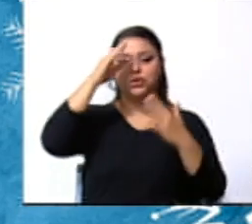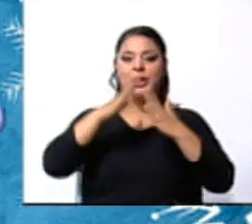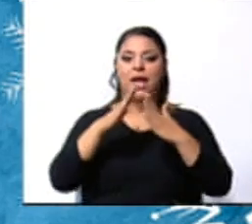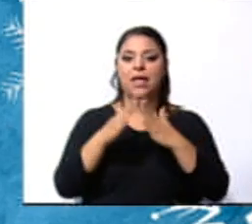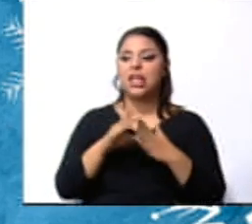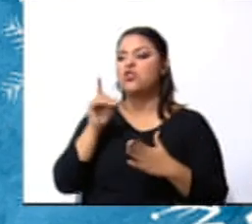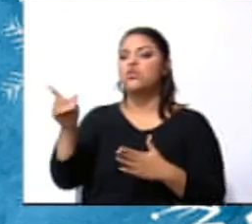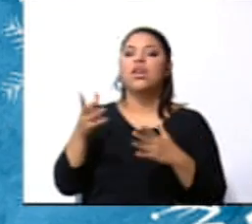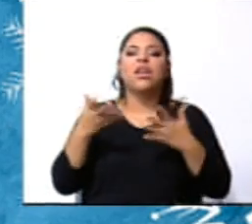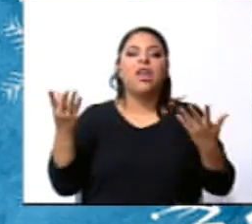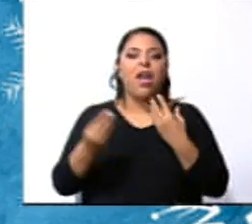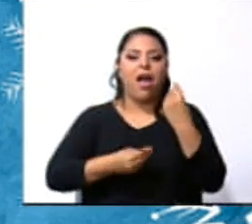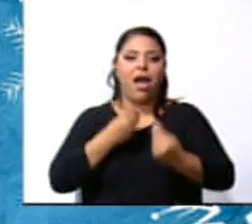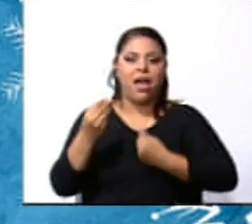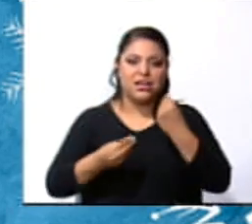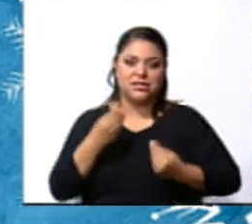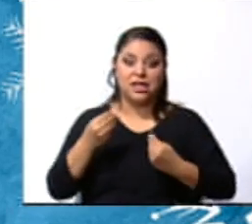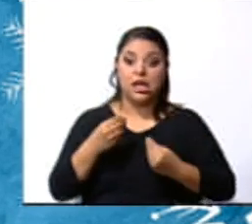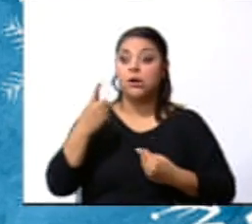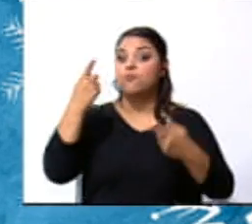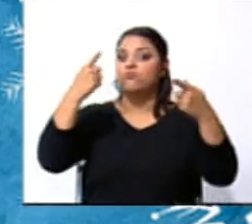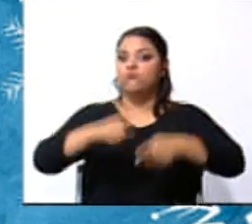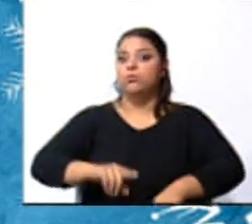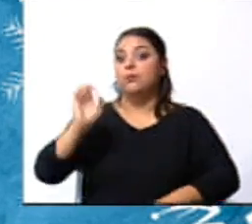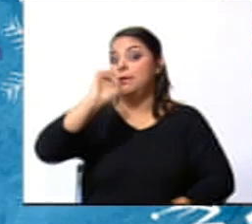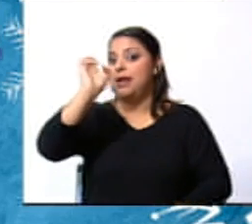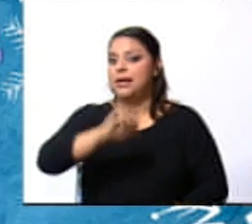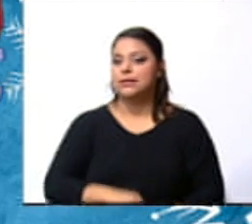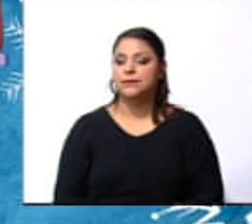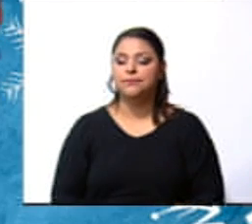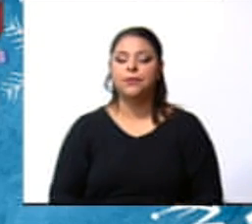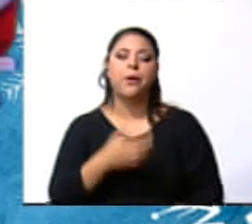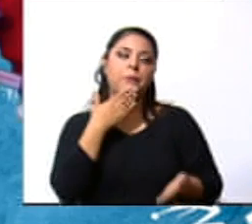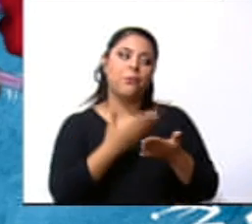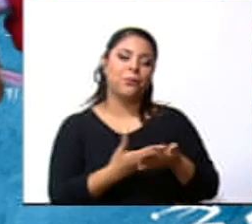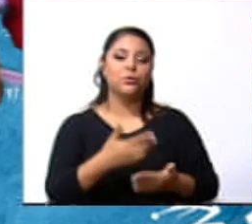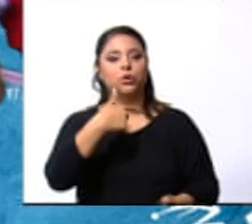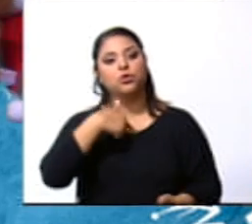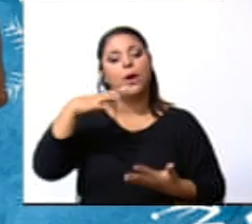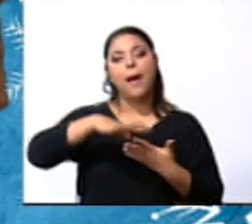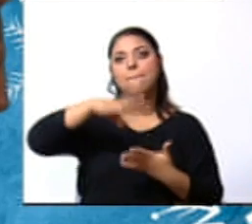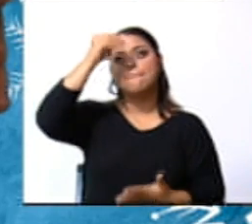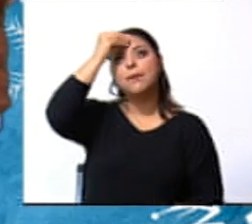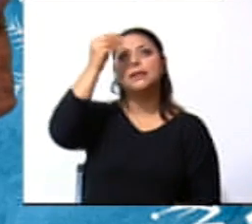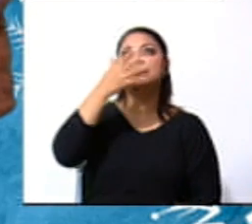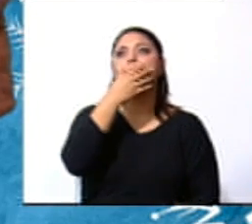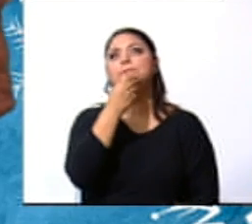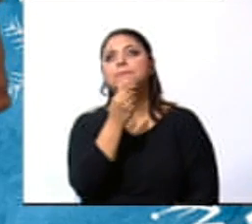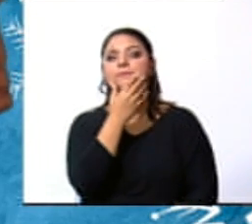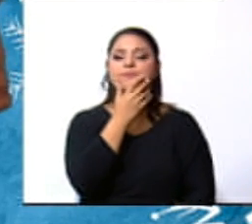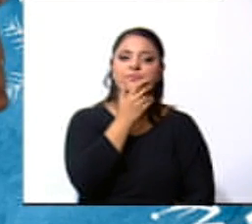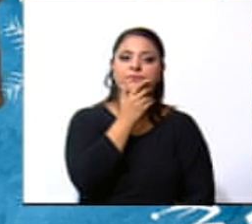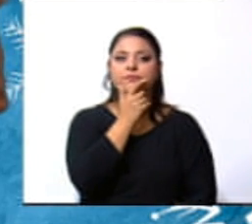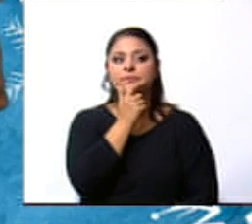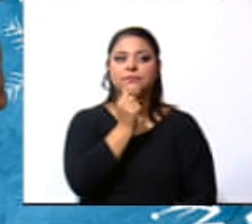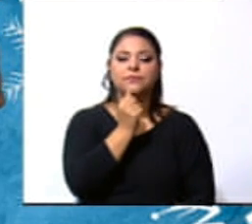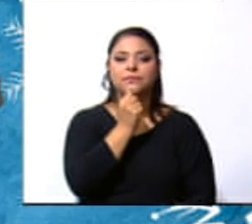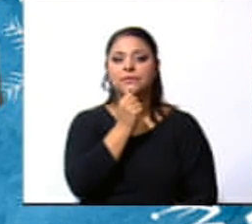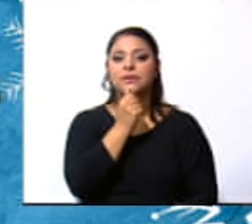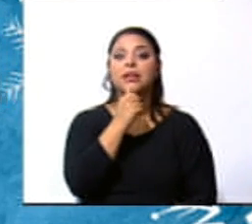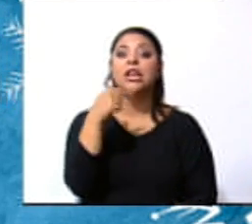do, Osvaldo, in case of an emergency? Well, I learned that I have to